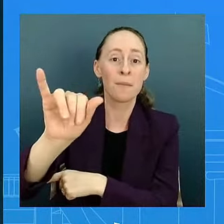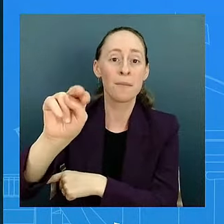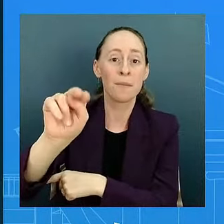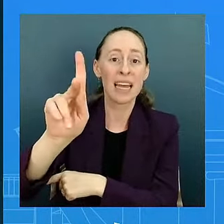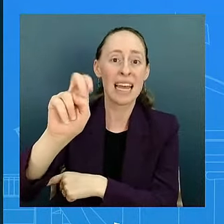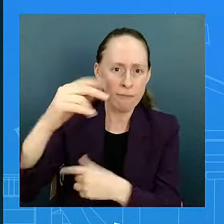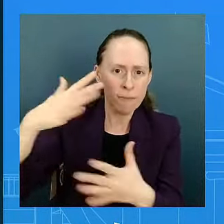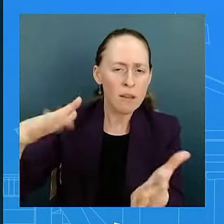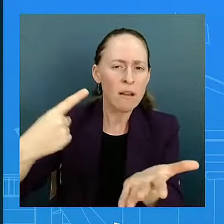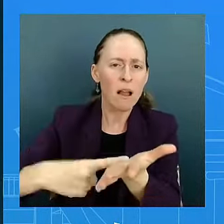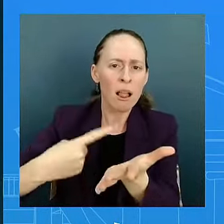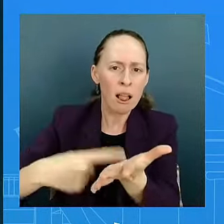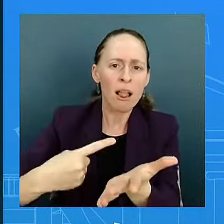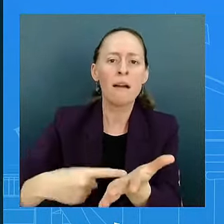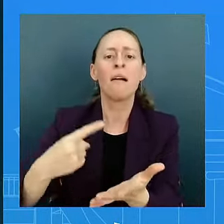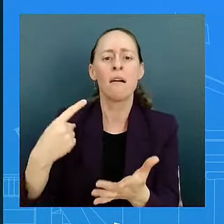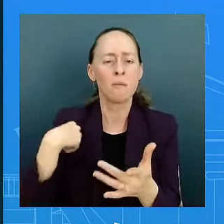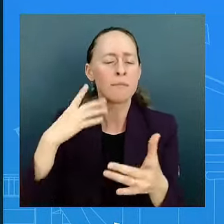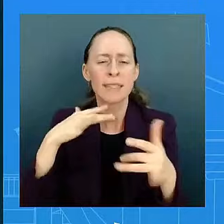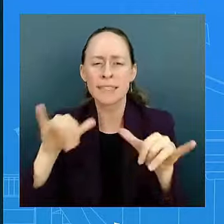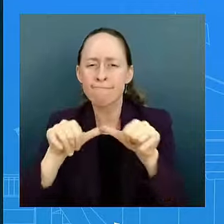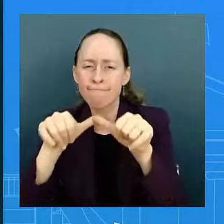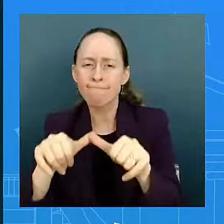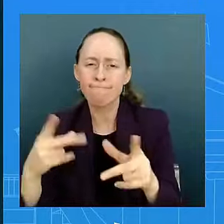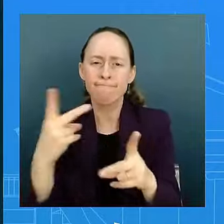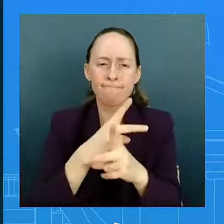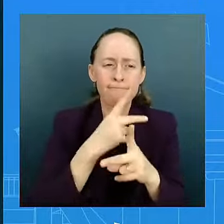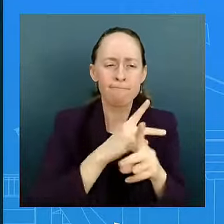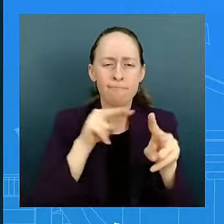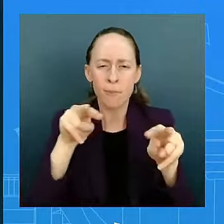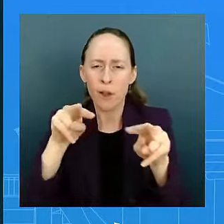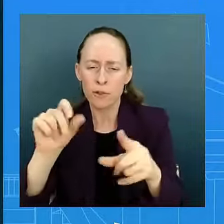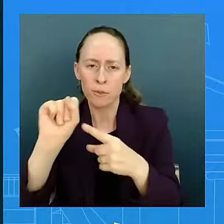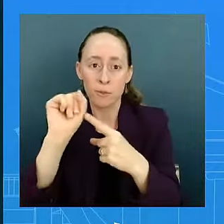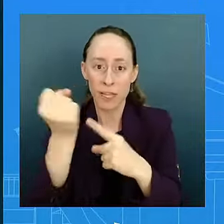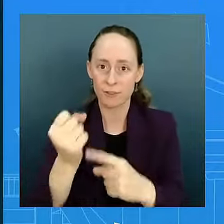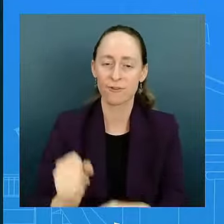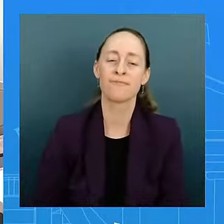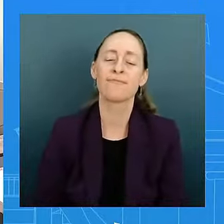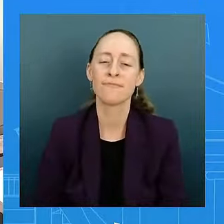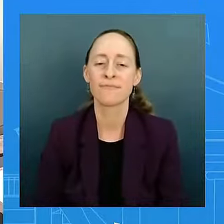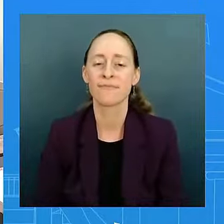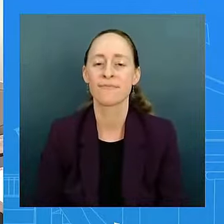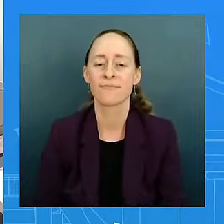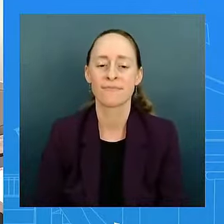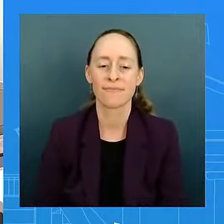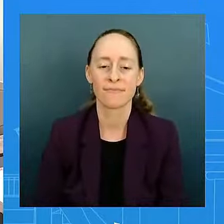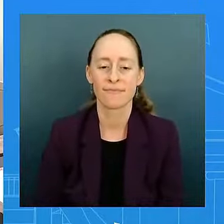we're going to continue to monitor the situation. Hi, Karine. Thank you. I'm curious, do you see any